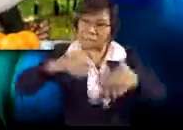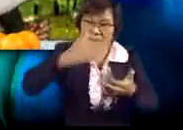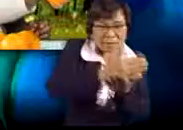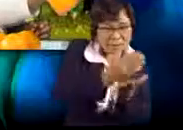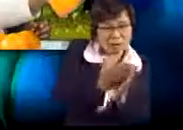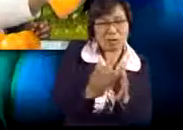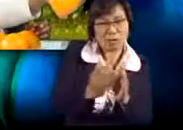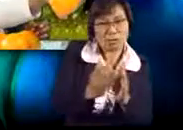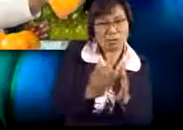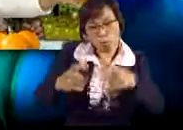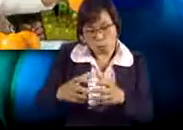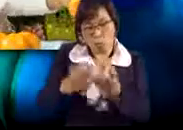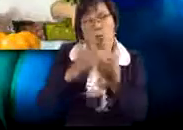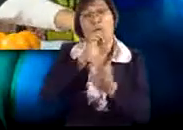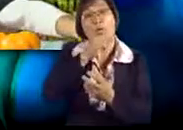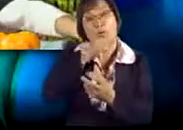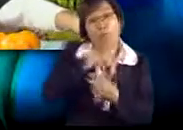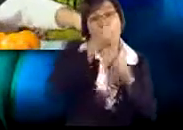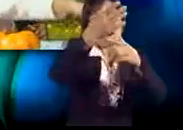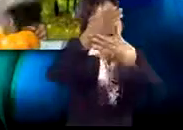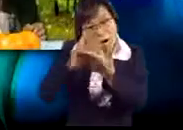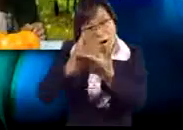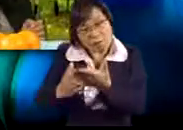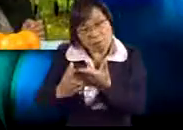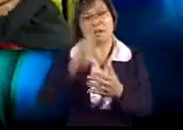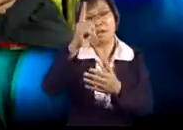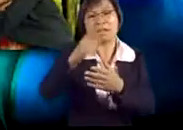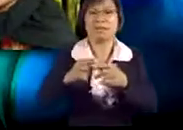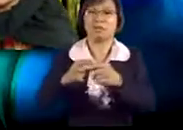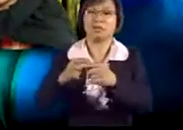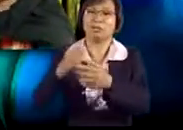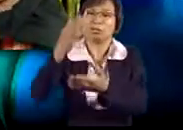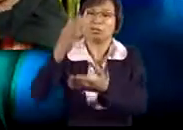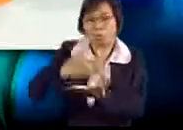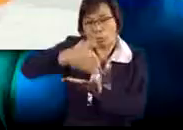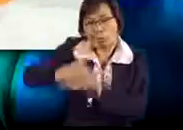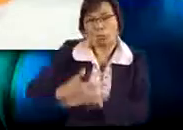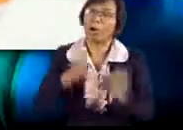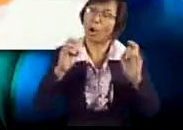2 oranges? One into halves and the other into quarters. Okay.